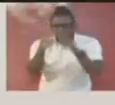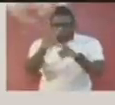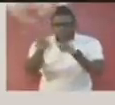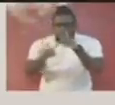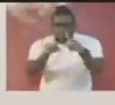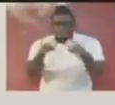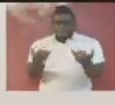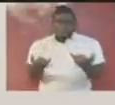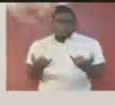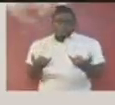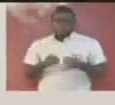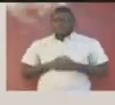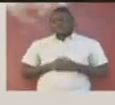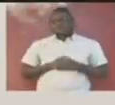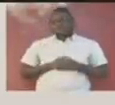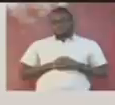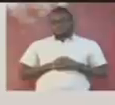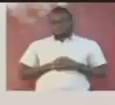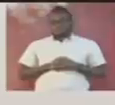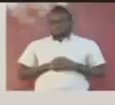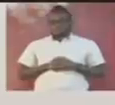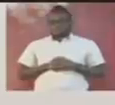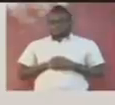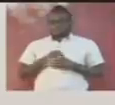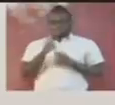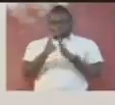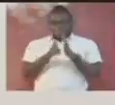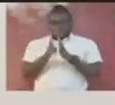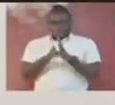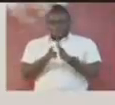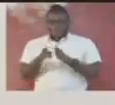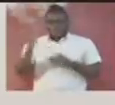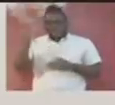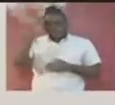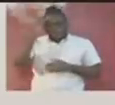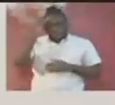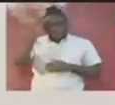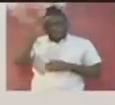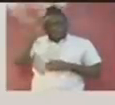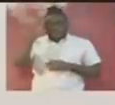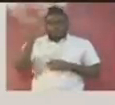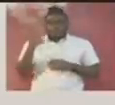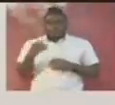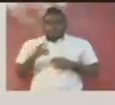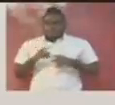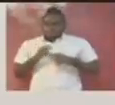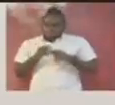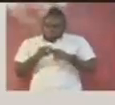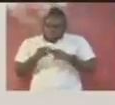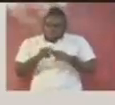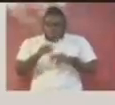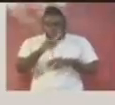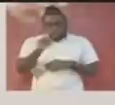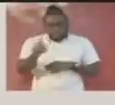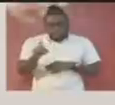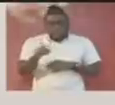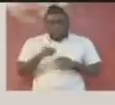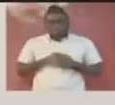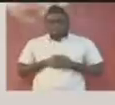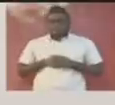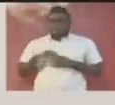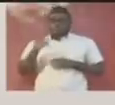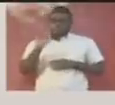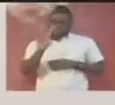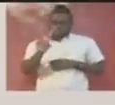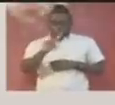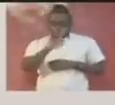Media representatives, I think you know, please pose your 2 brief questions. The panelists are ready to respond. If we have additional